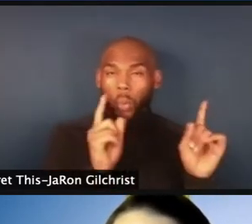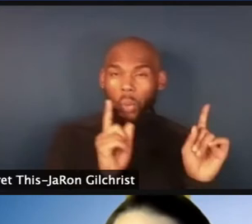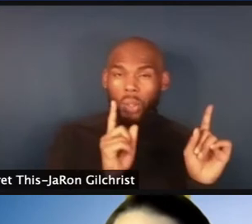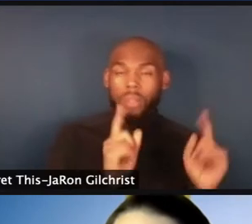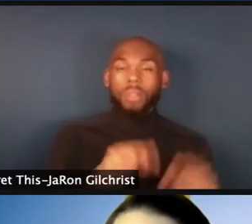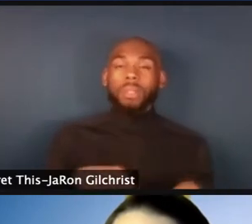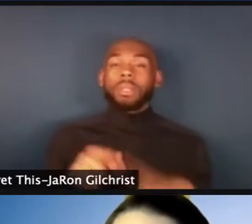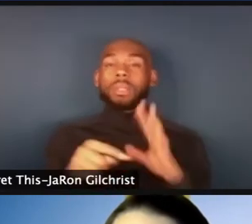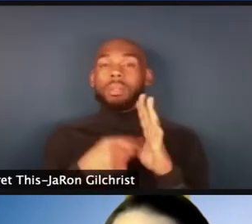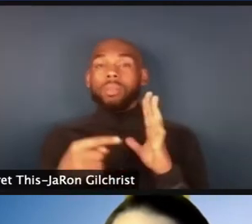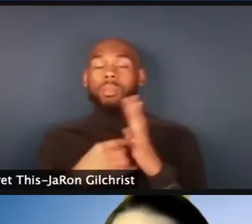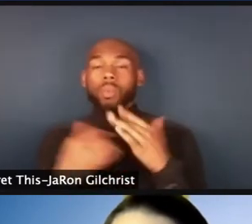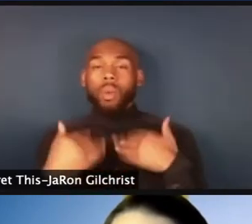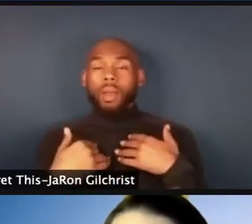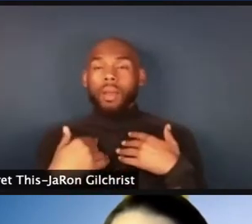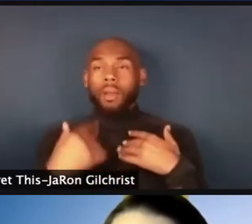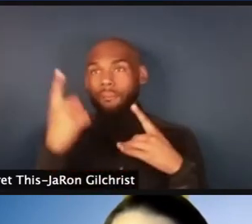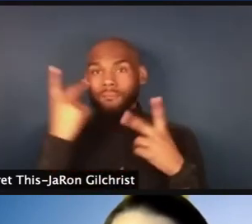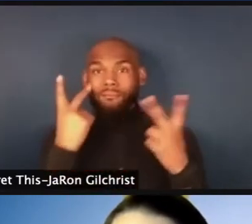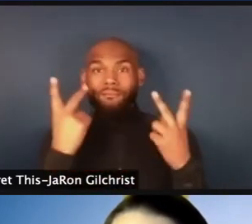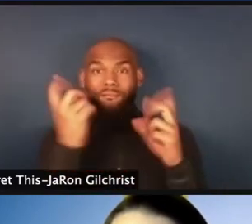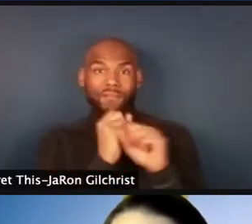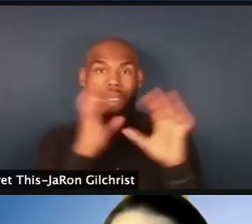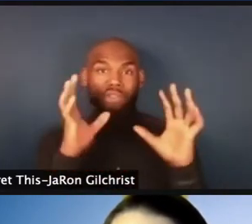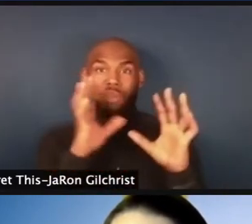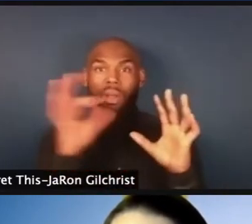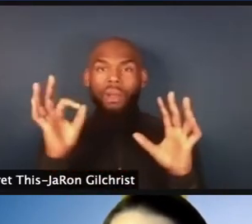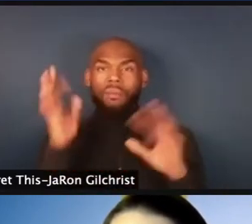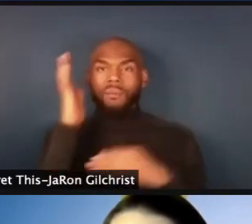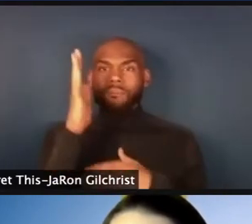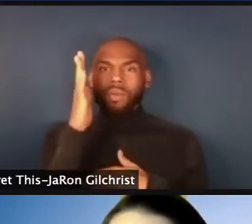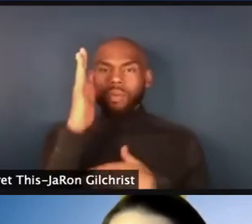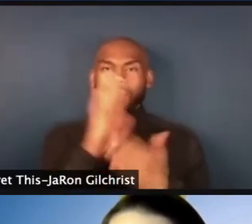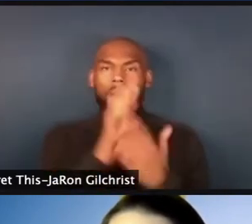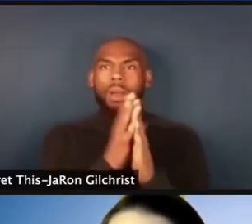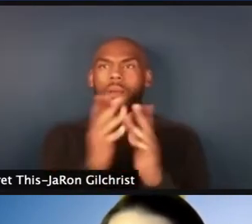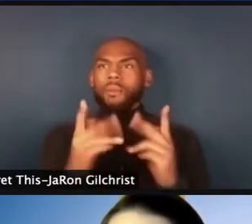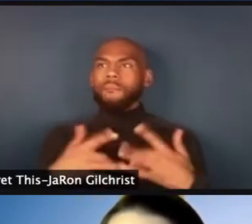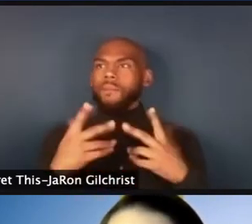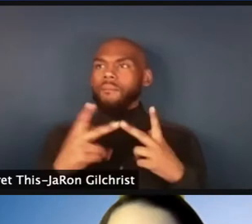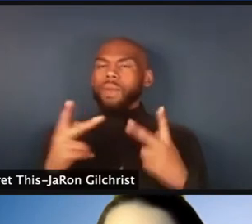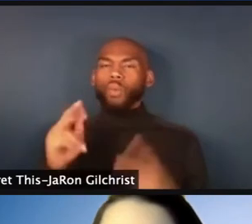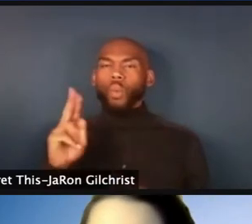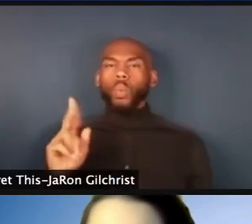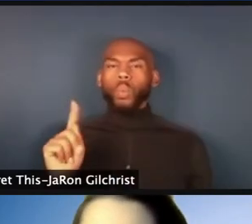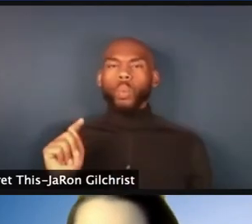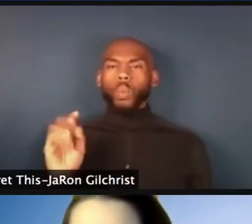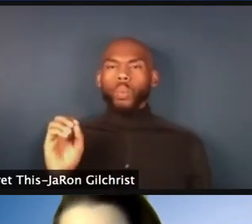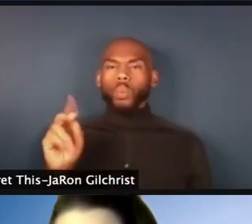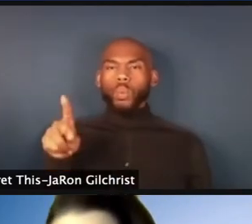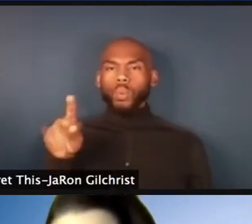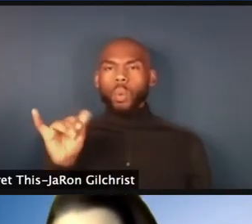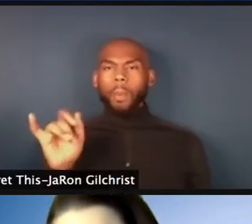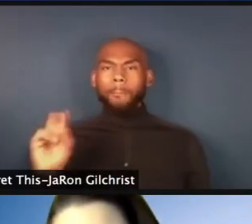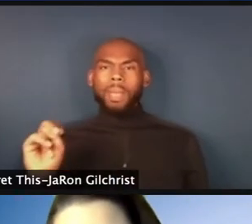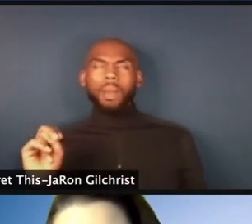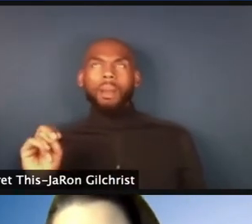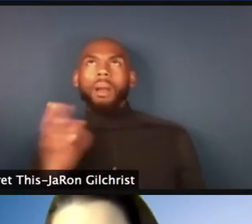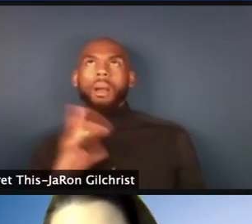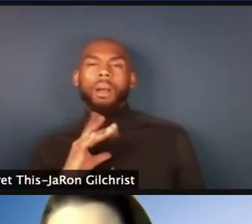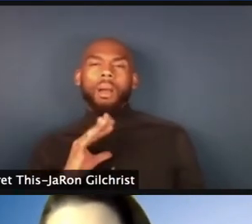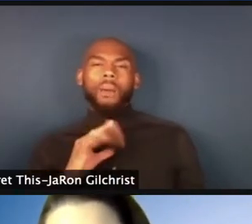get these visions of the future that feel very utopian. And it's like, okay, but how do we get there? Like, what does that look like? How do we get there? And